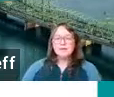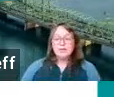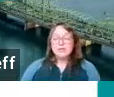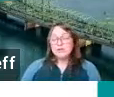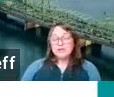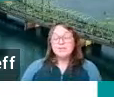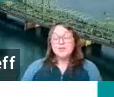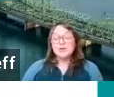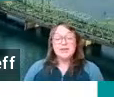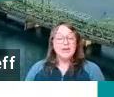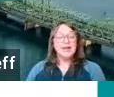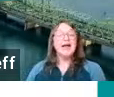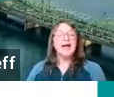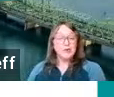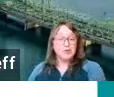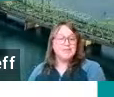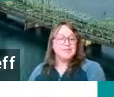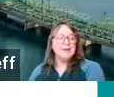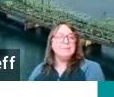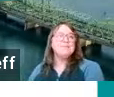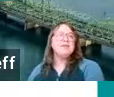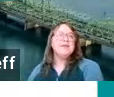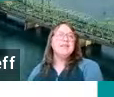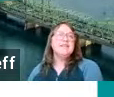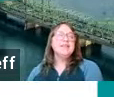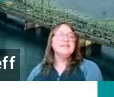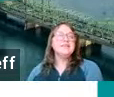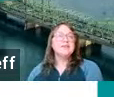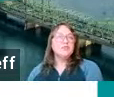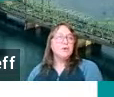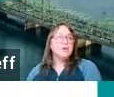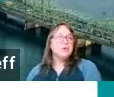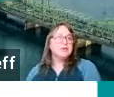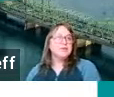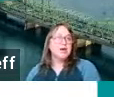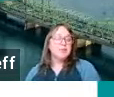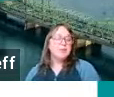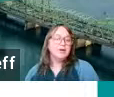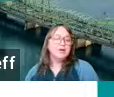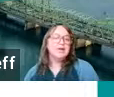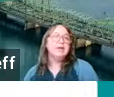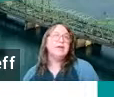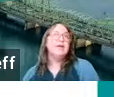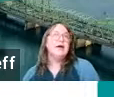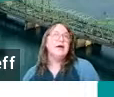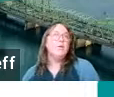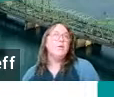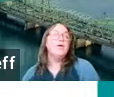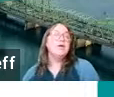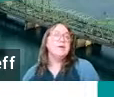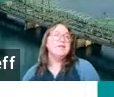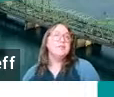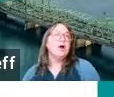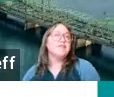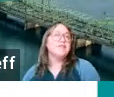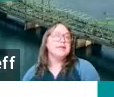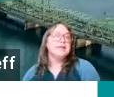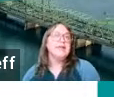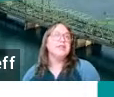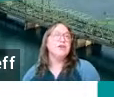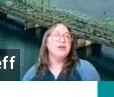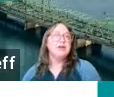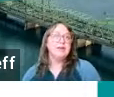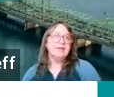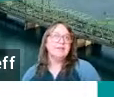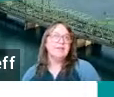So similarly on how to participate, the Section 106 comment period will commence